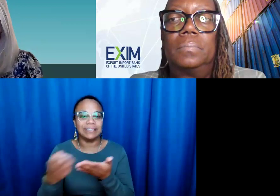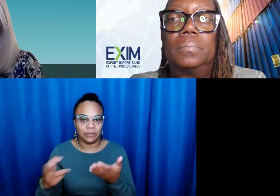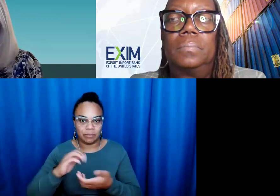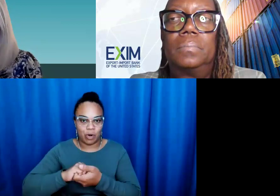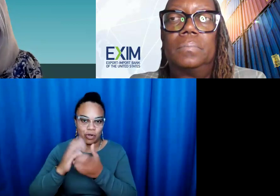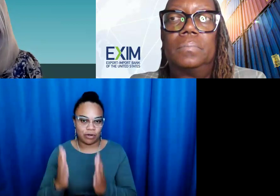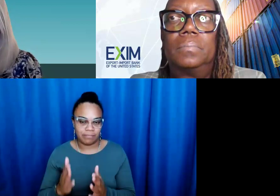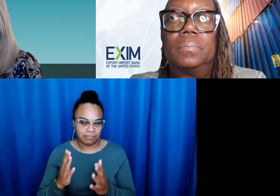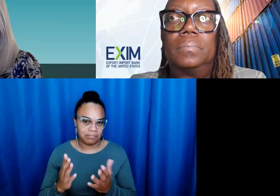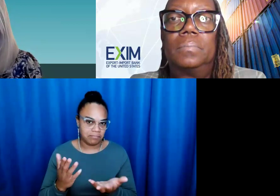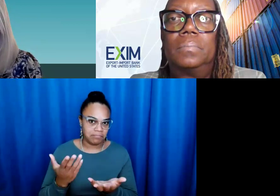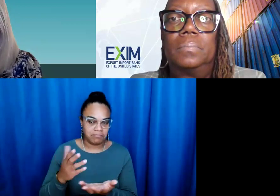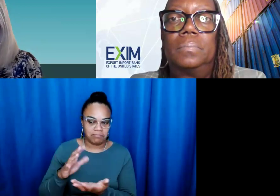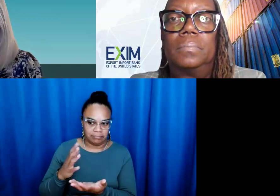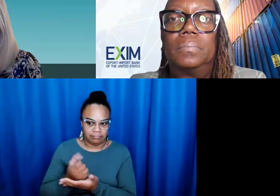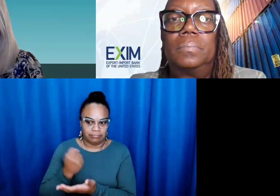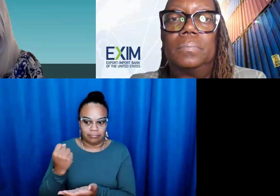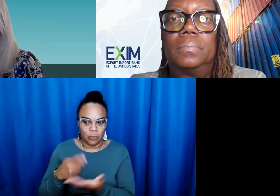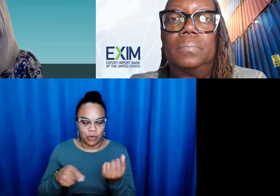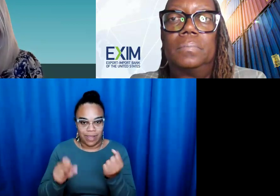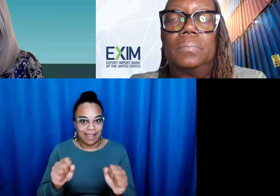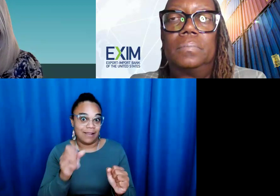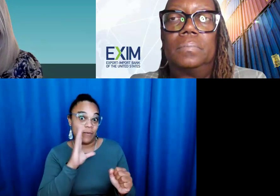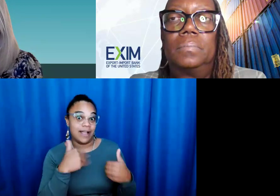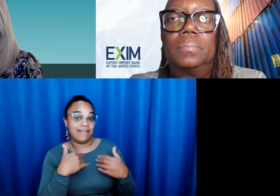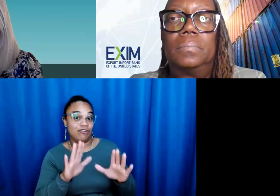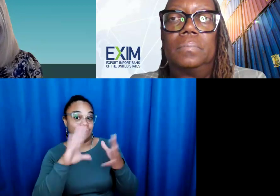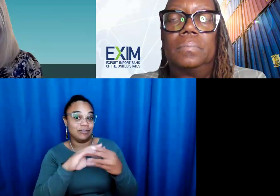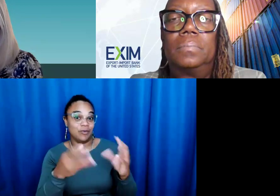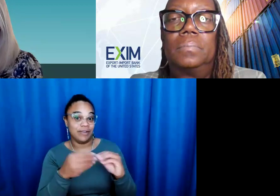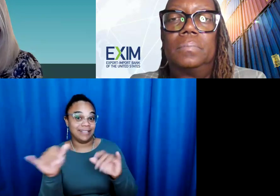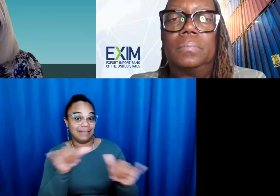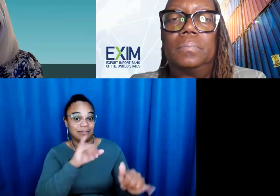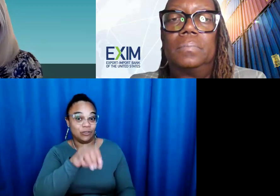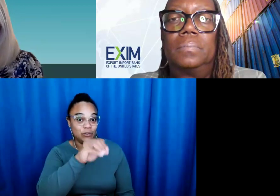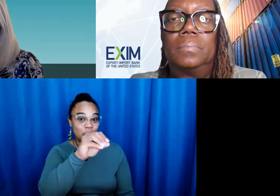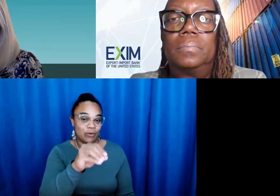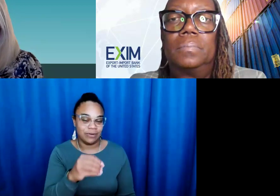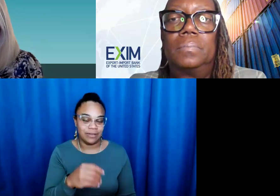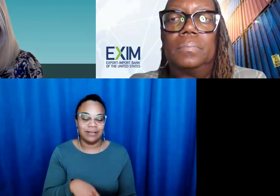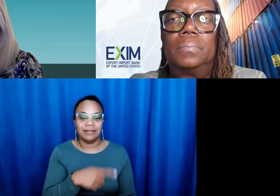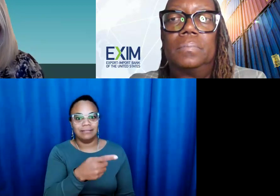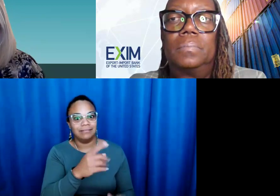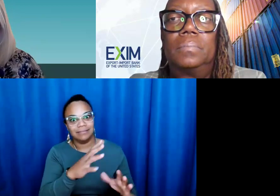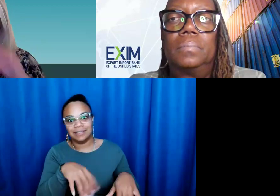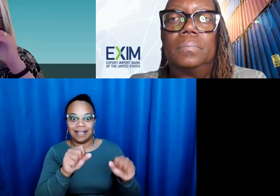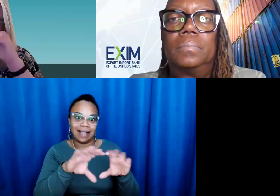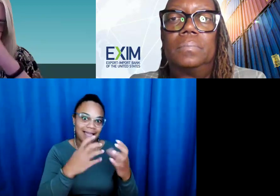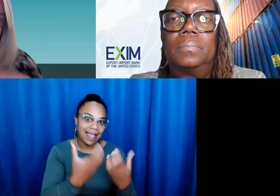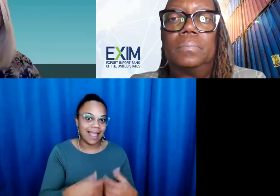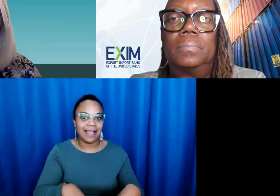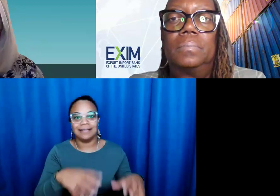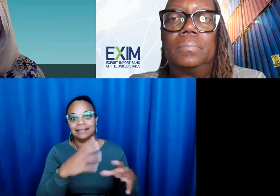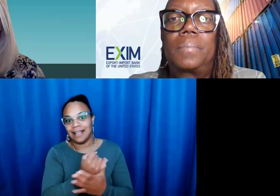so that you can have a good story like Joe's. She went to an SBDC advisor, took a class, got other advice. You know,